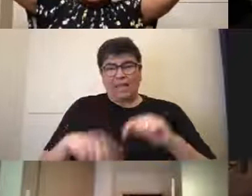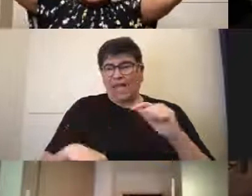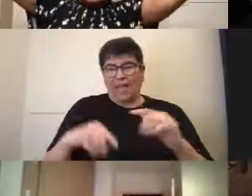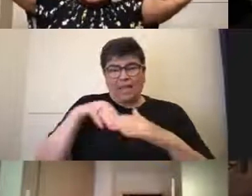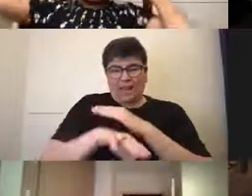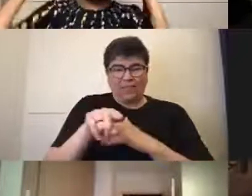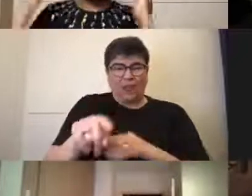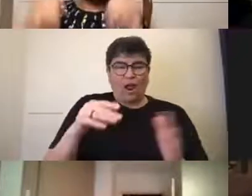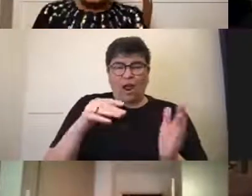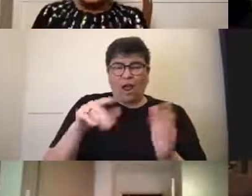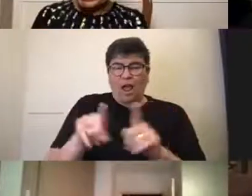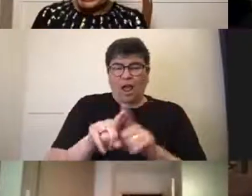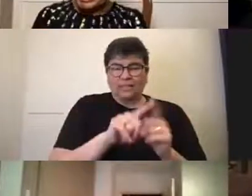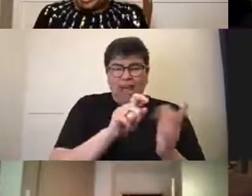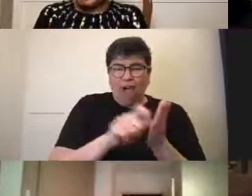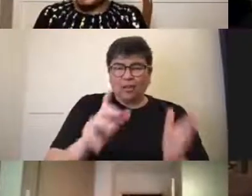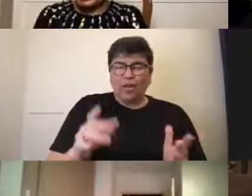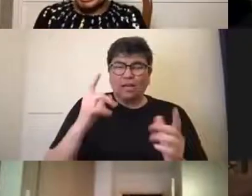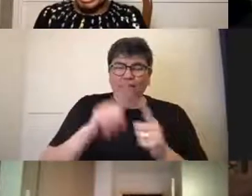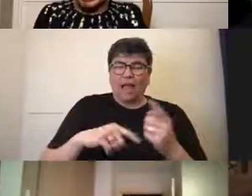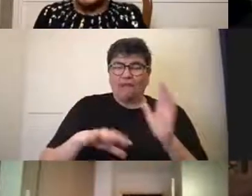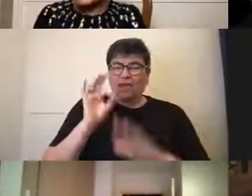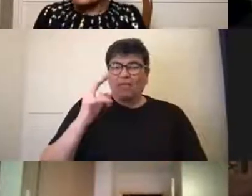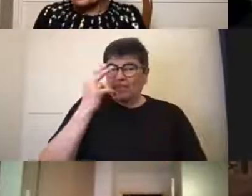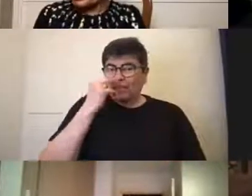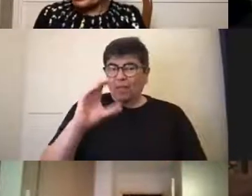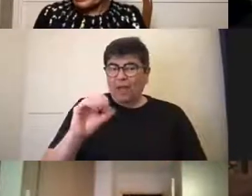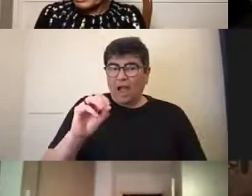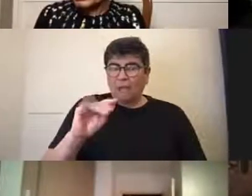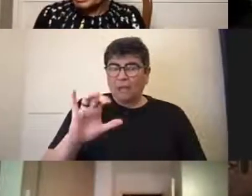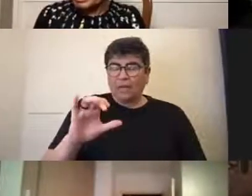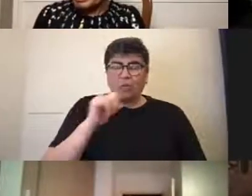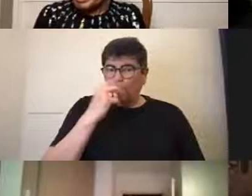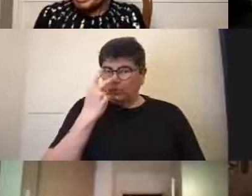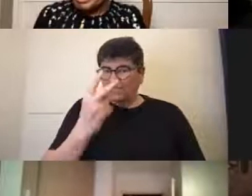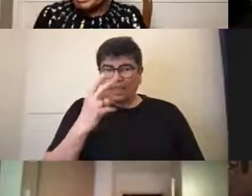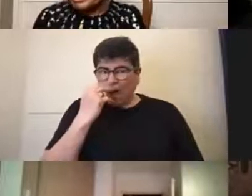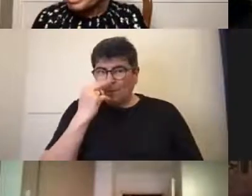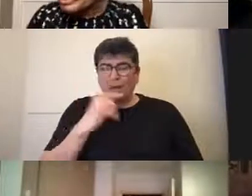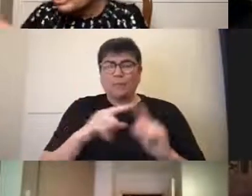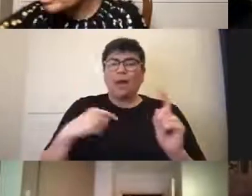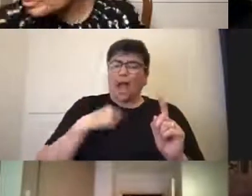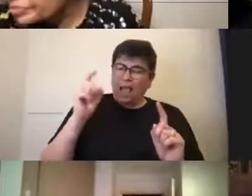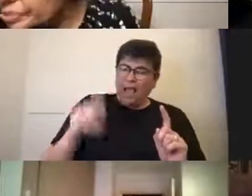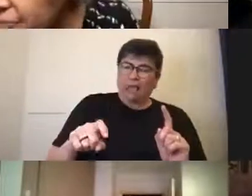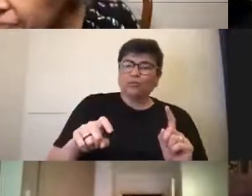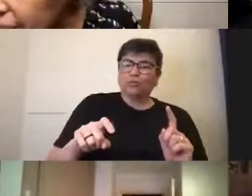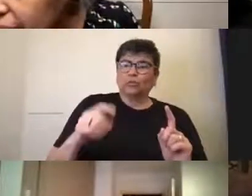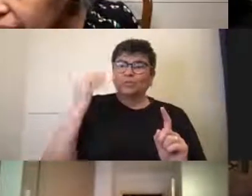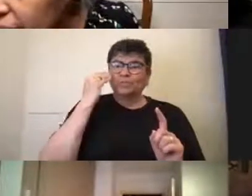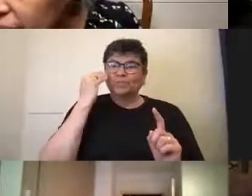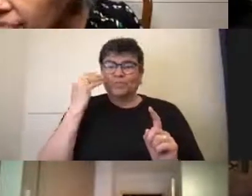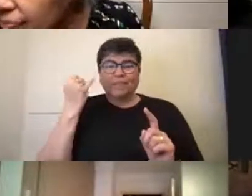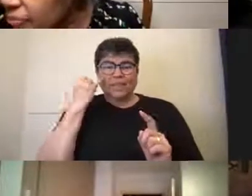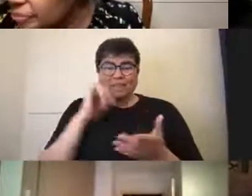as an author unless I find like the comic. That doesn't mean you're gonna see the comic, but like I have to, you know, if